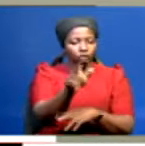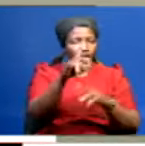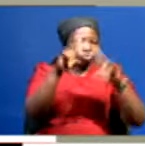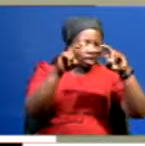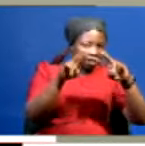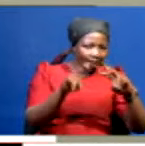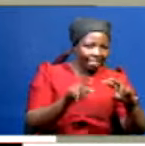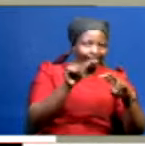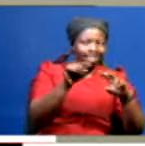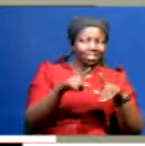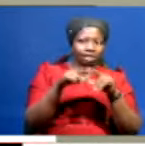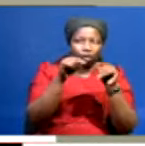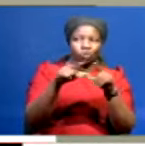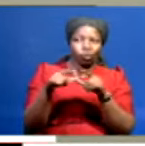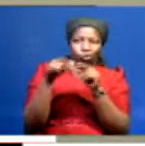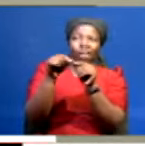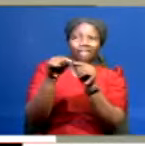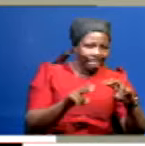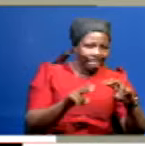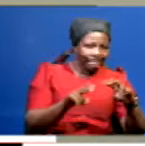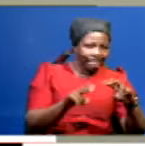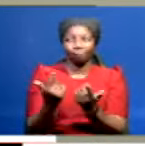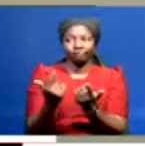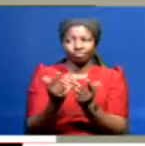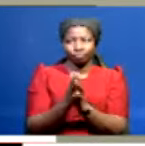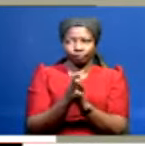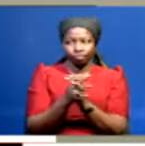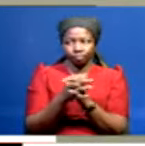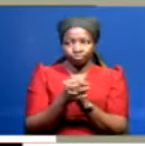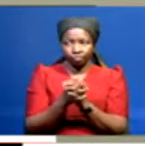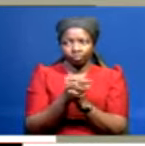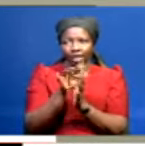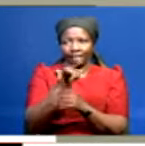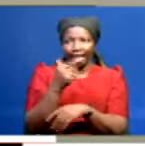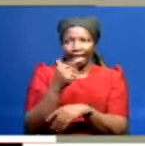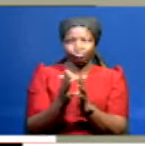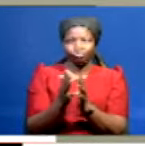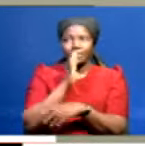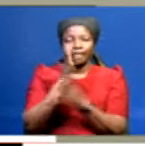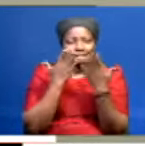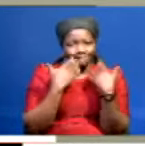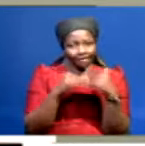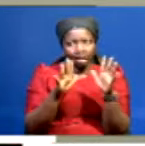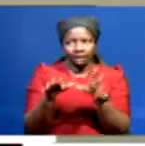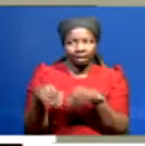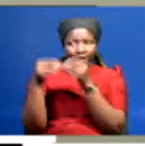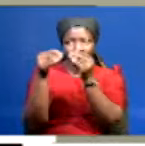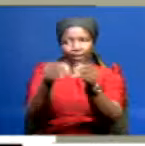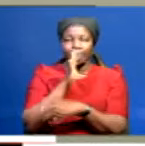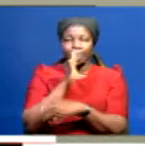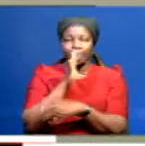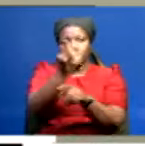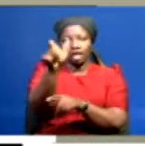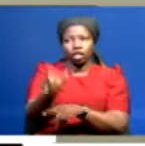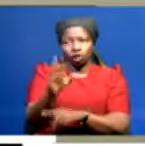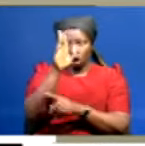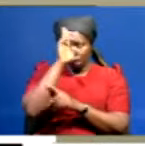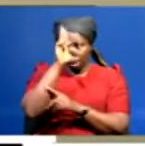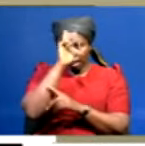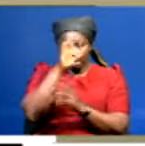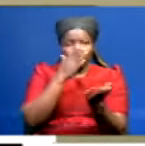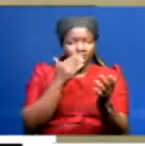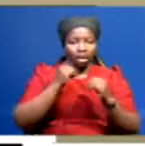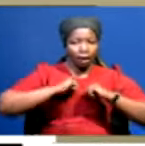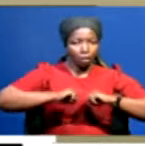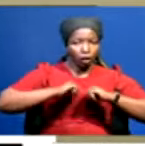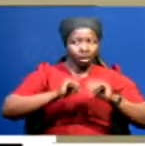So and the file has been completed. It has been forwarded to the police commander with the allegations. He